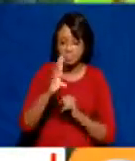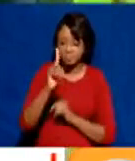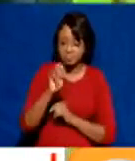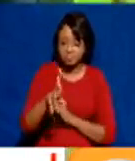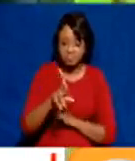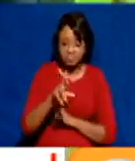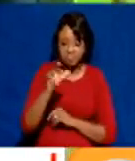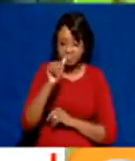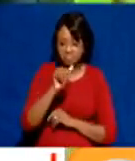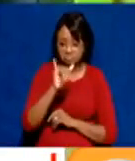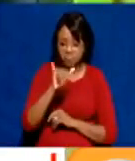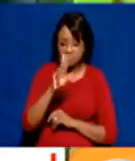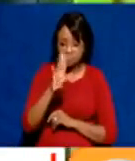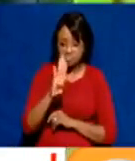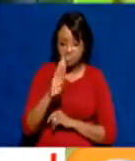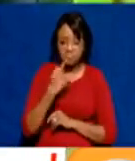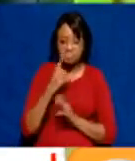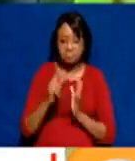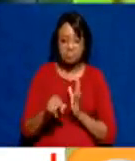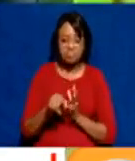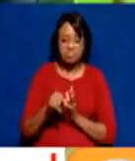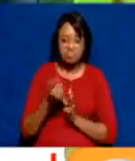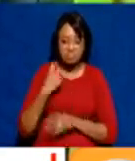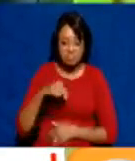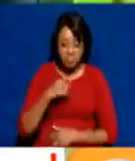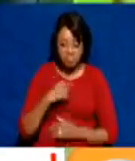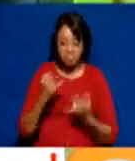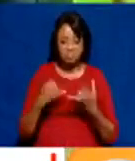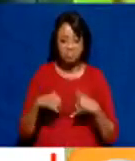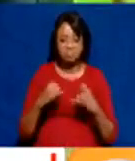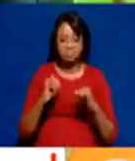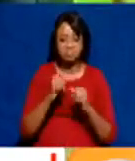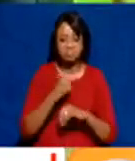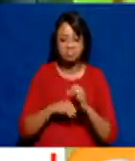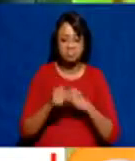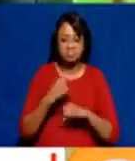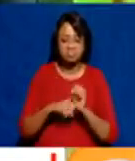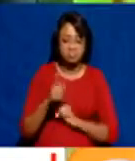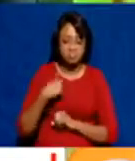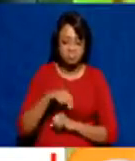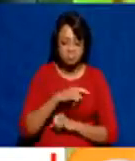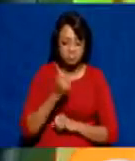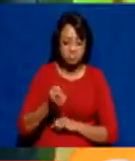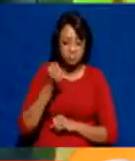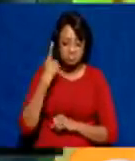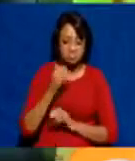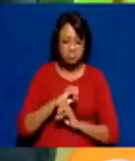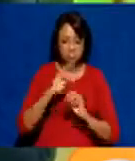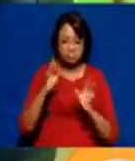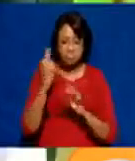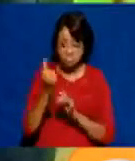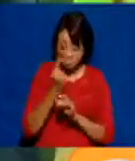Director Ayub talked about, incentivizing action, right? Yeah. We understood that the only way to make the